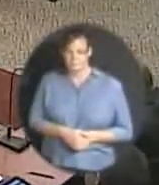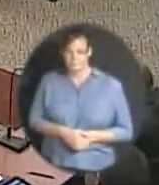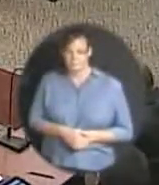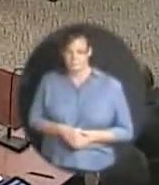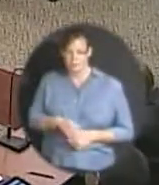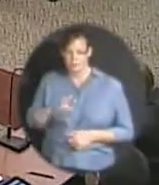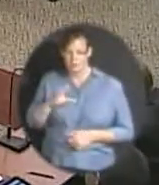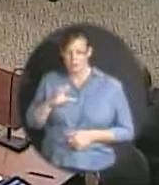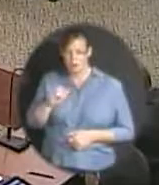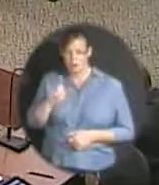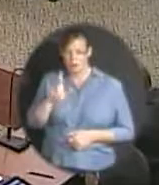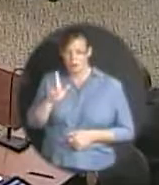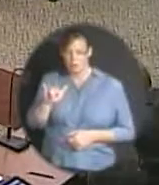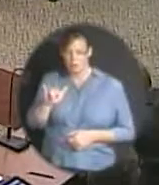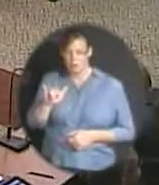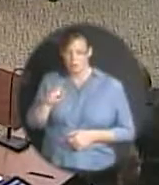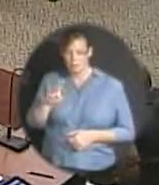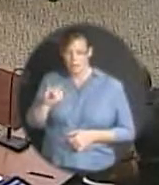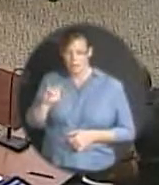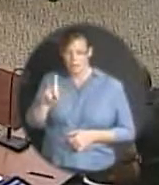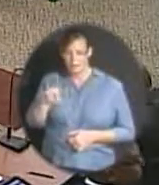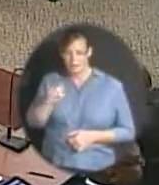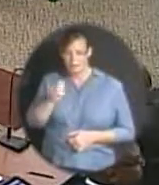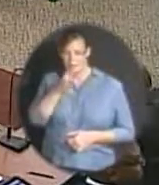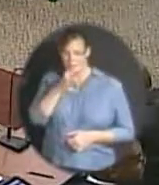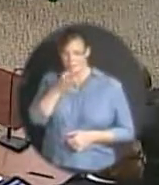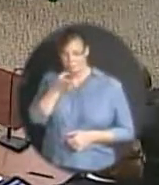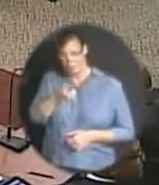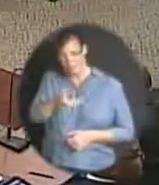Charlie Midas, and my mom's there taking pictures.